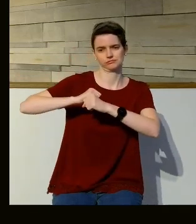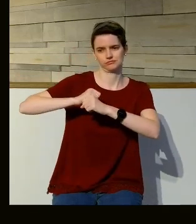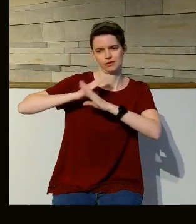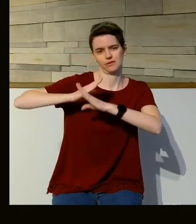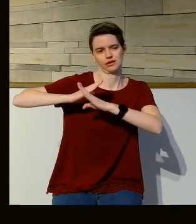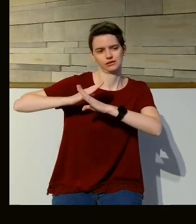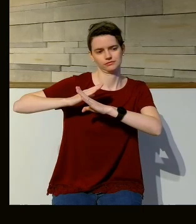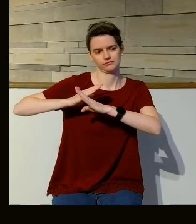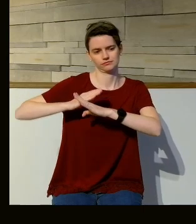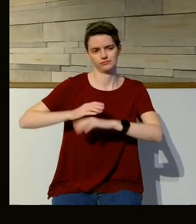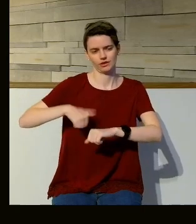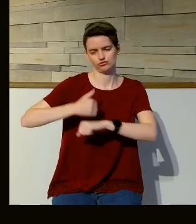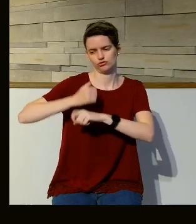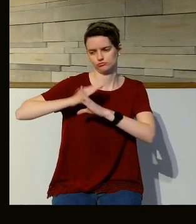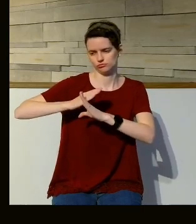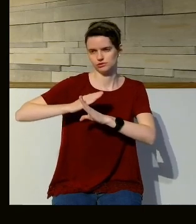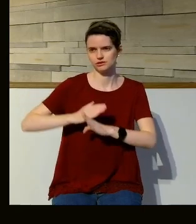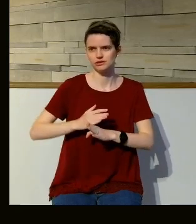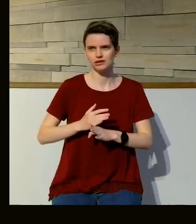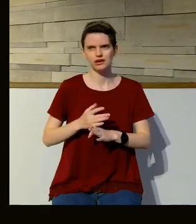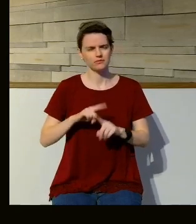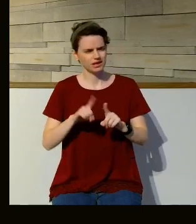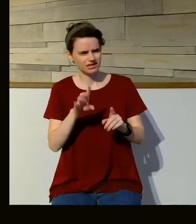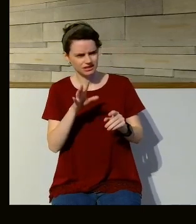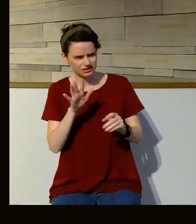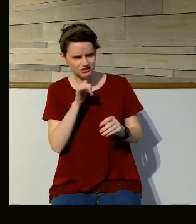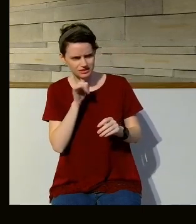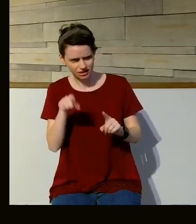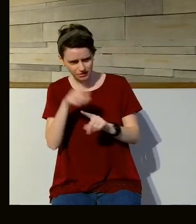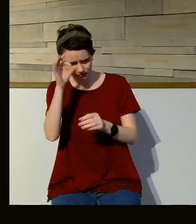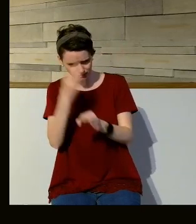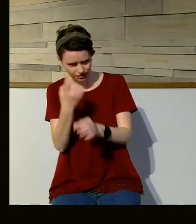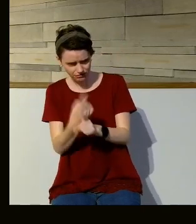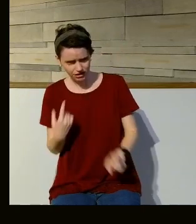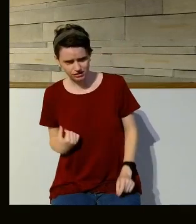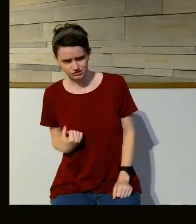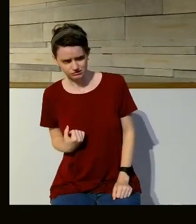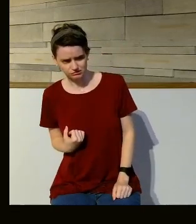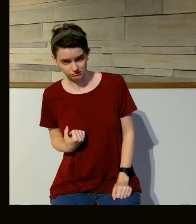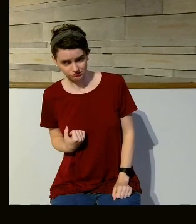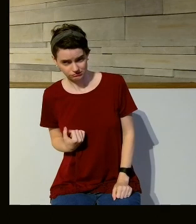Now, at this point, I hear sometimes people say, but Eric, isn't it all about faith?